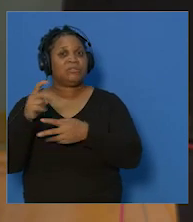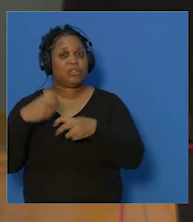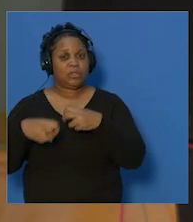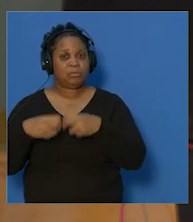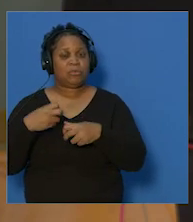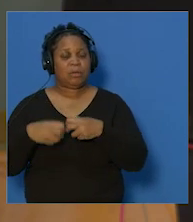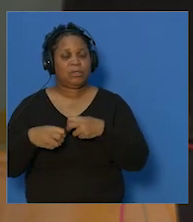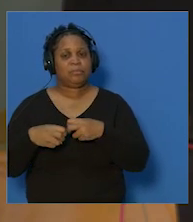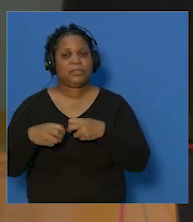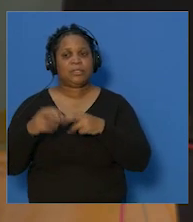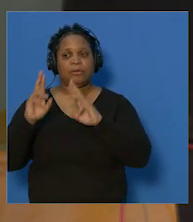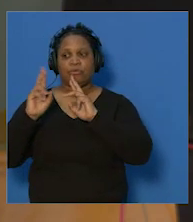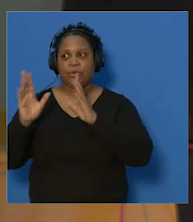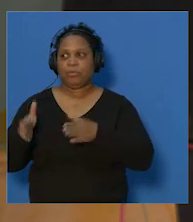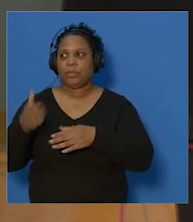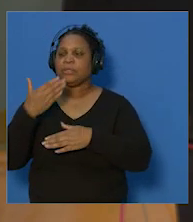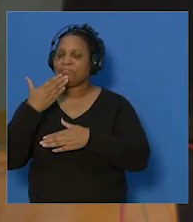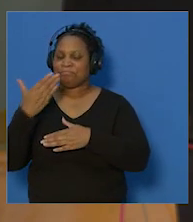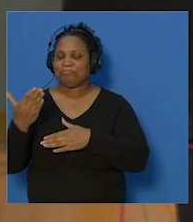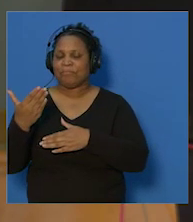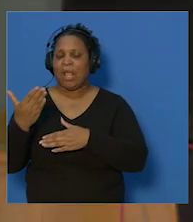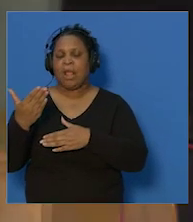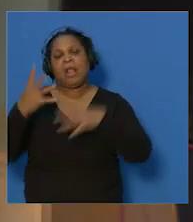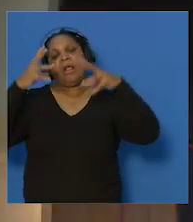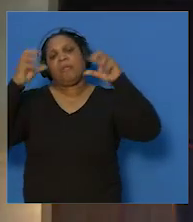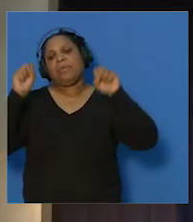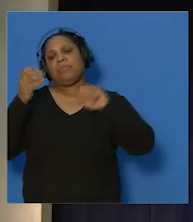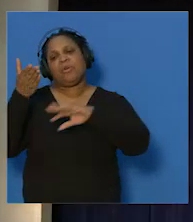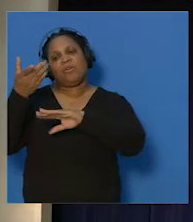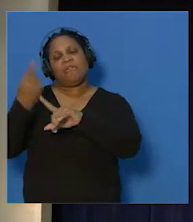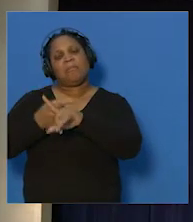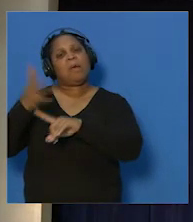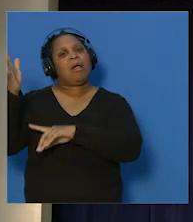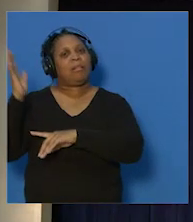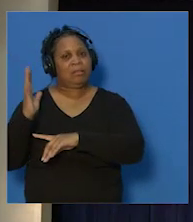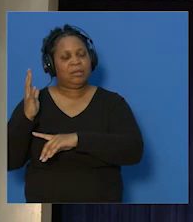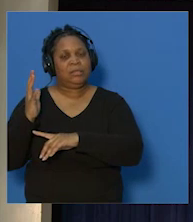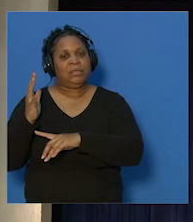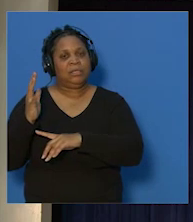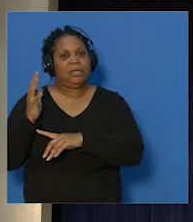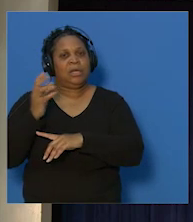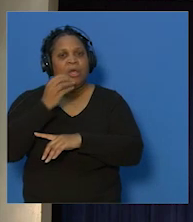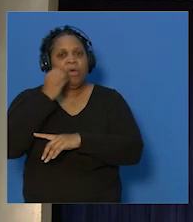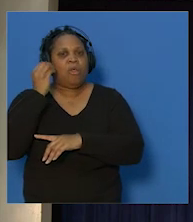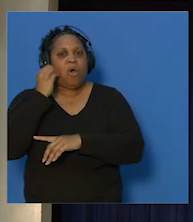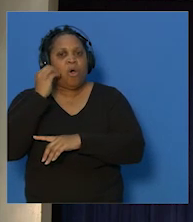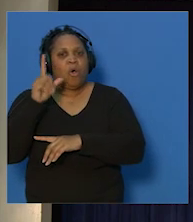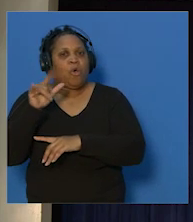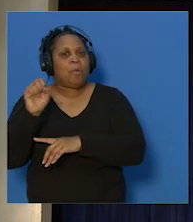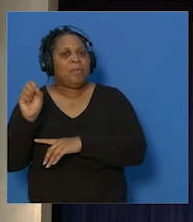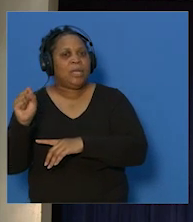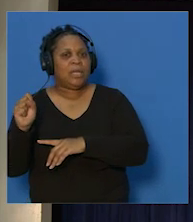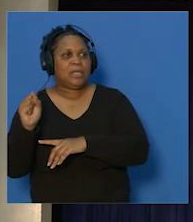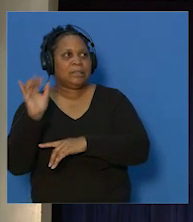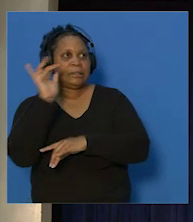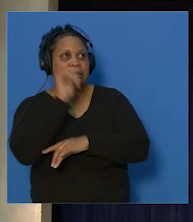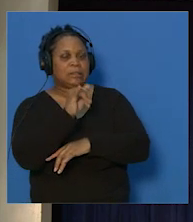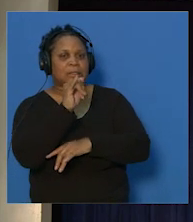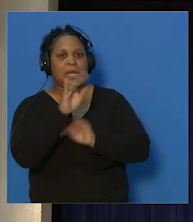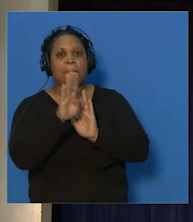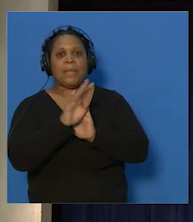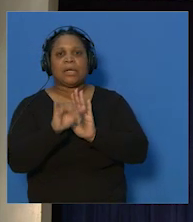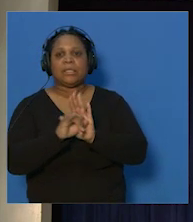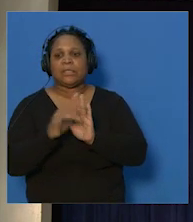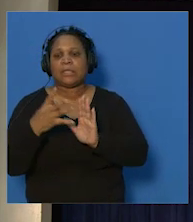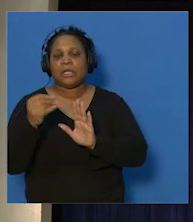Thank you. Mr. Premier, over the past month during the shelter-in-place, Bermuda's homeless population has been housed at Berkeley Institute and